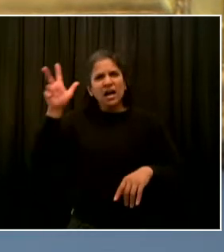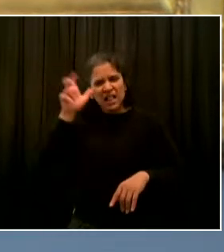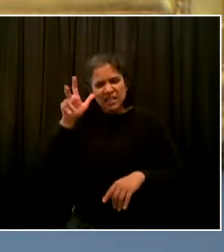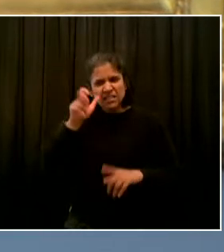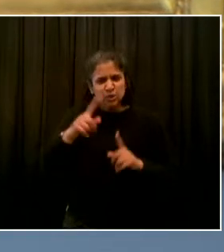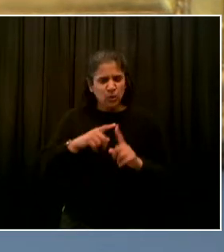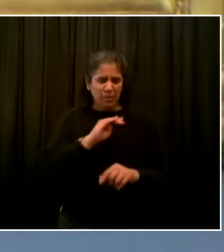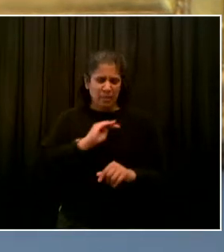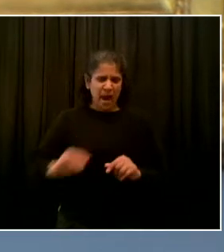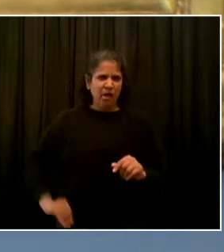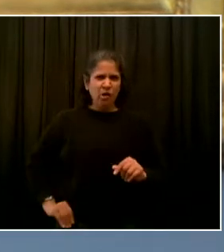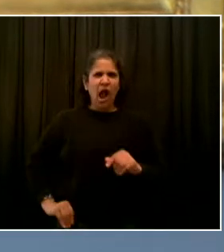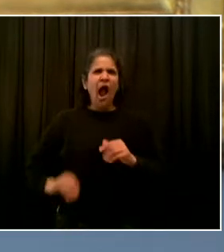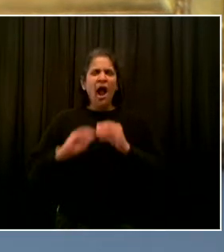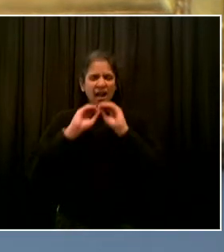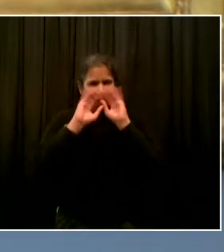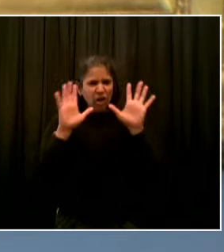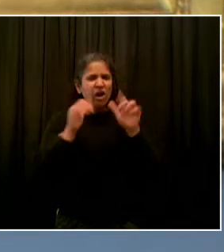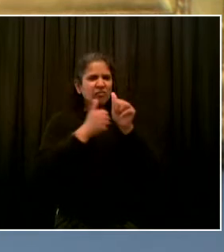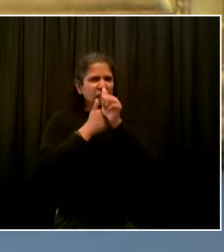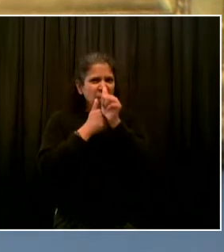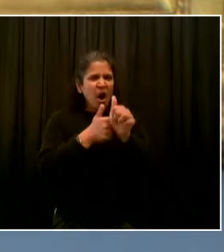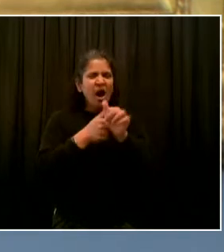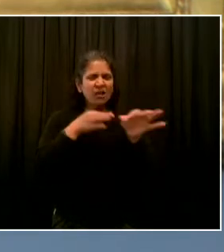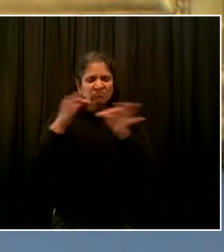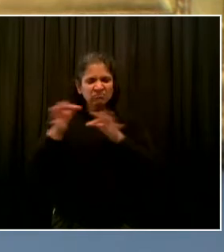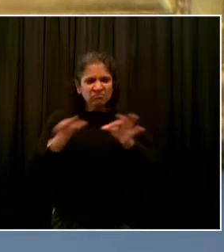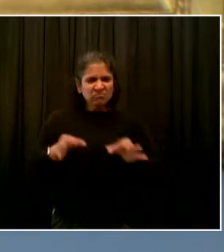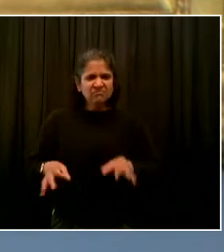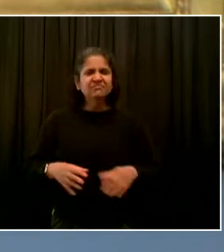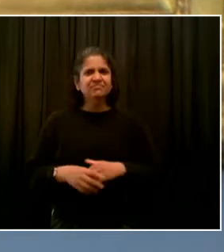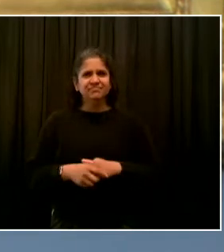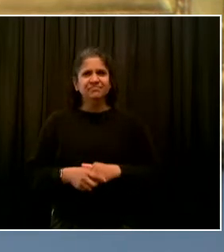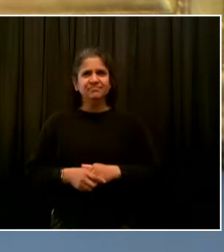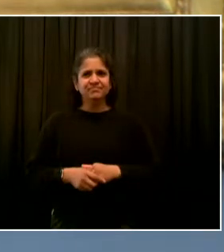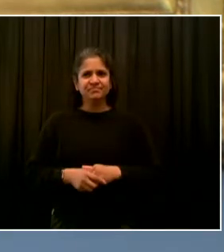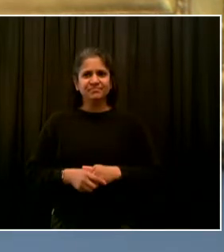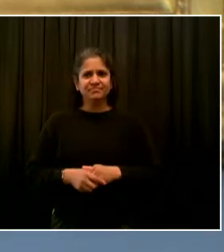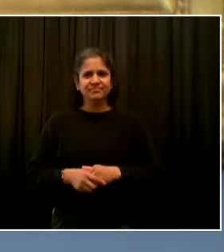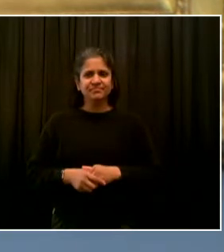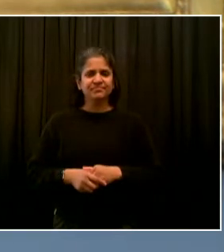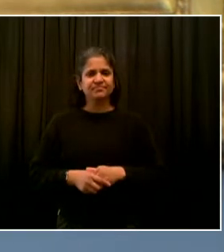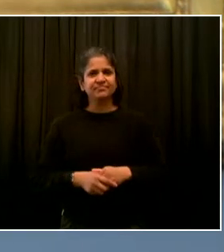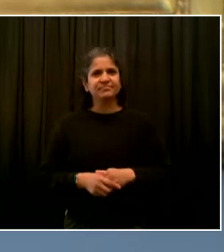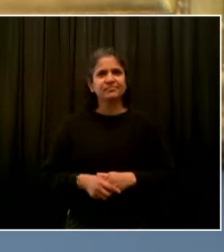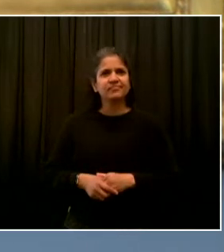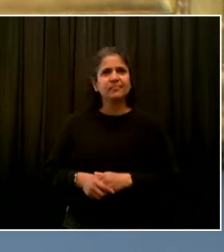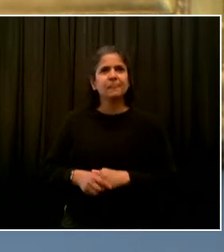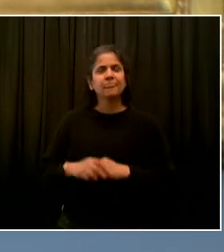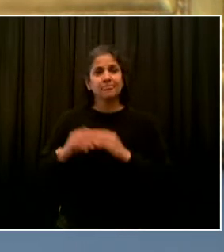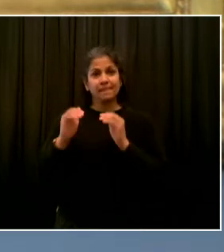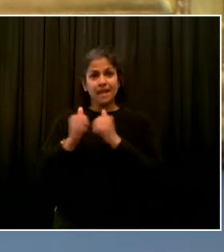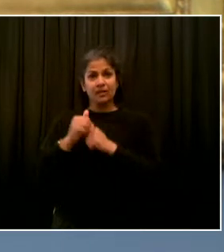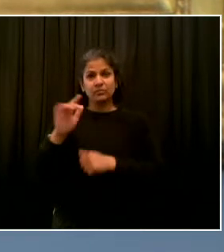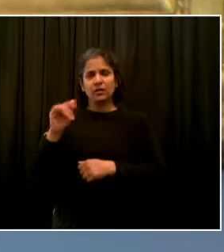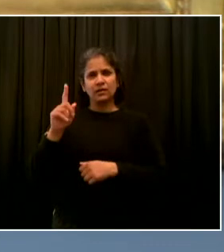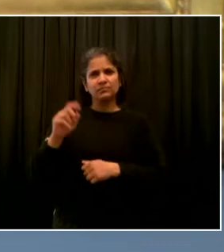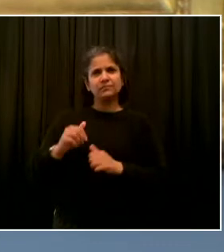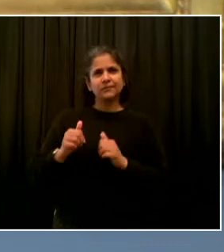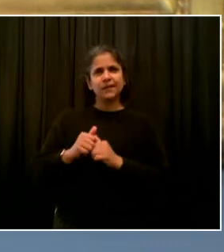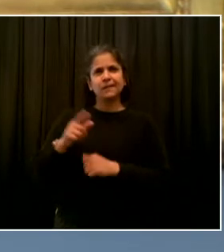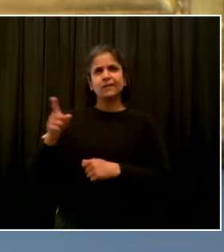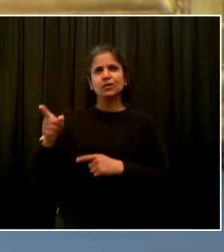instructions on what we can do. And just as a quick follow-up, how quickly do you think you might be able to get a stay in place, given that parents were going